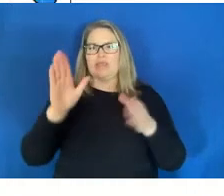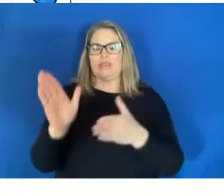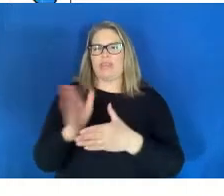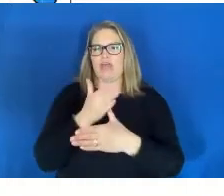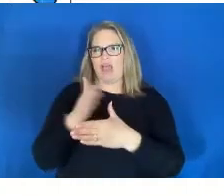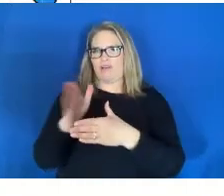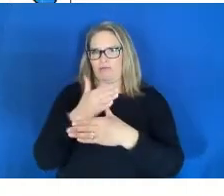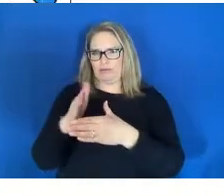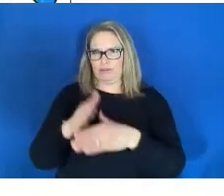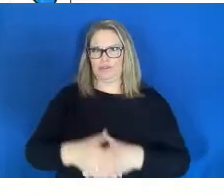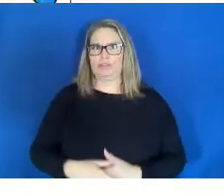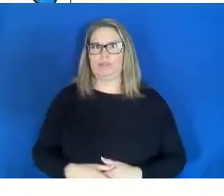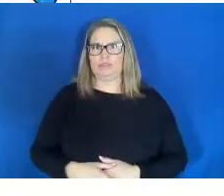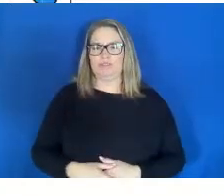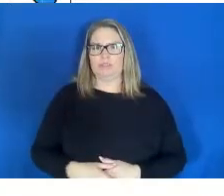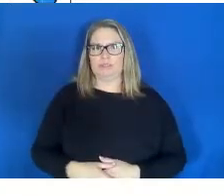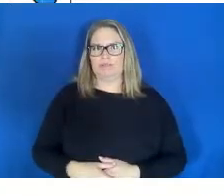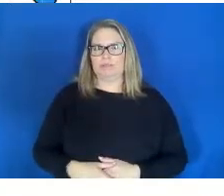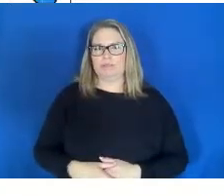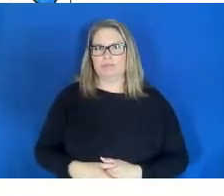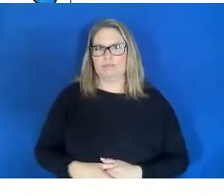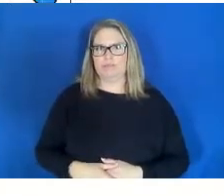So December and January